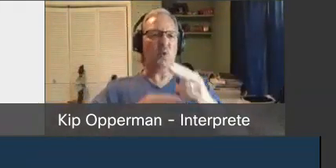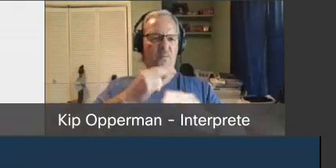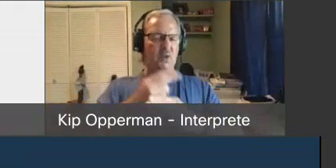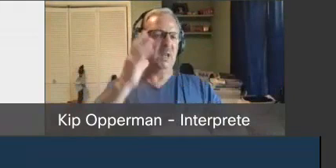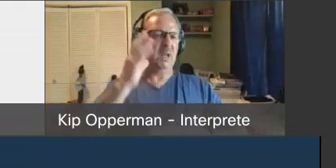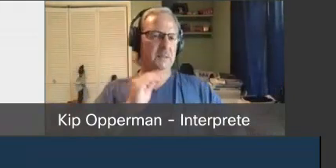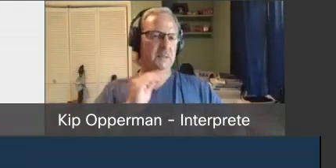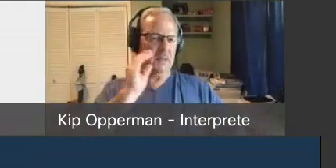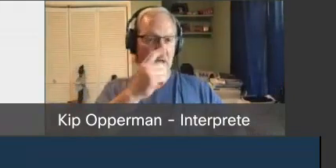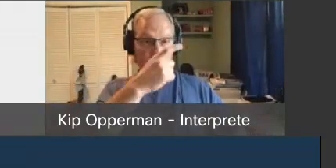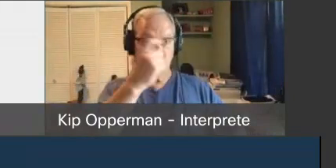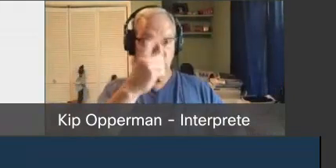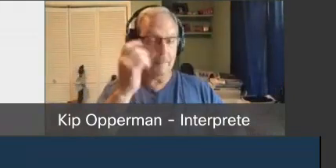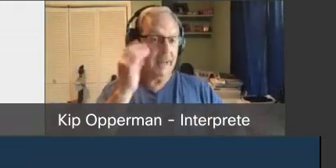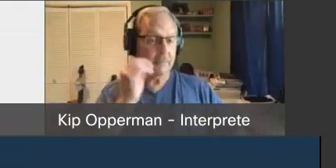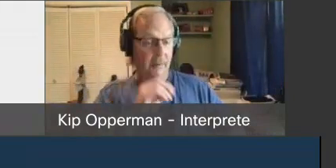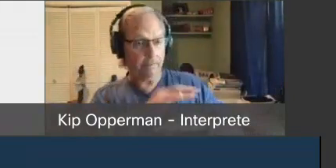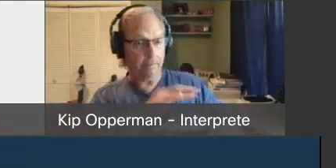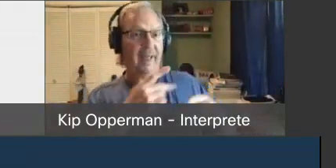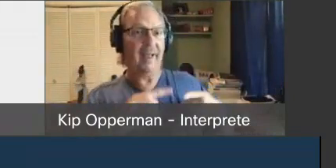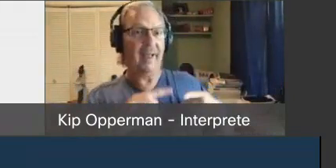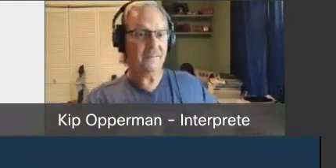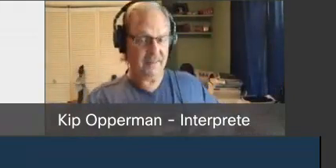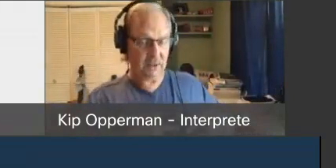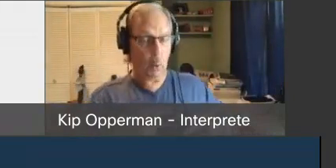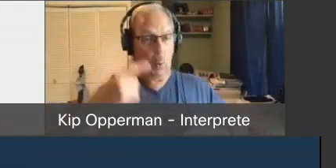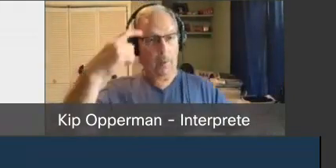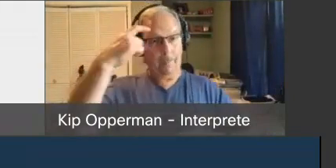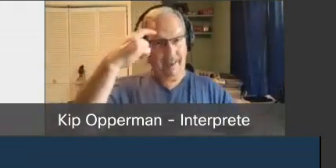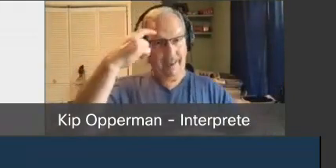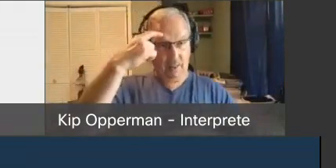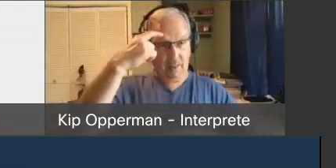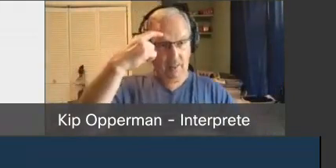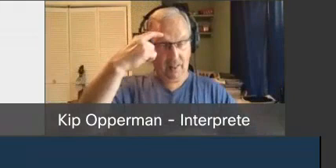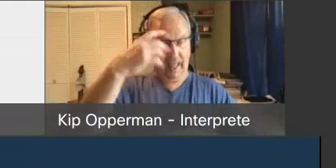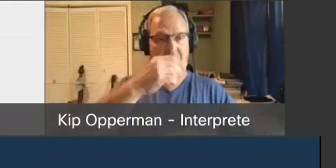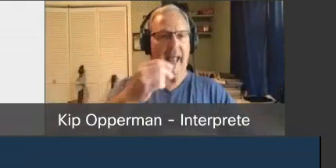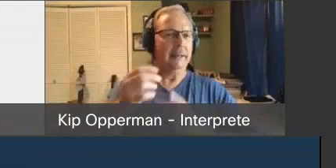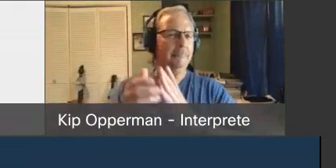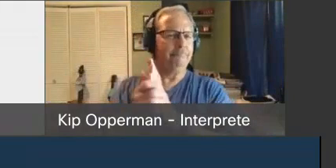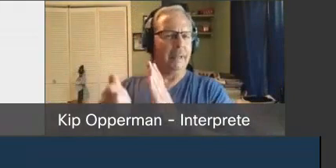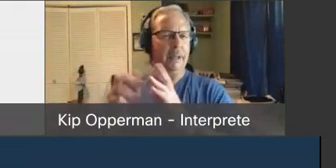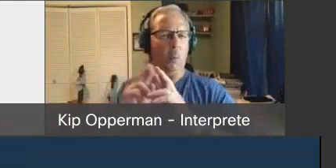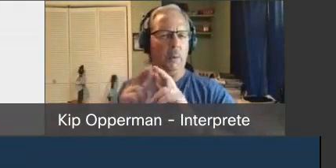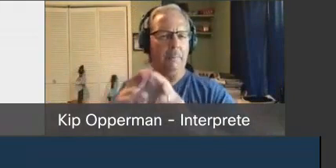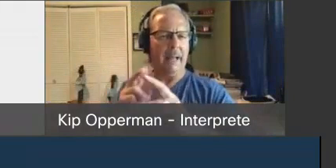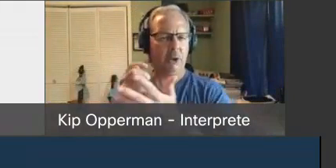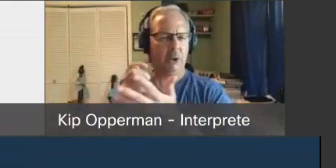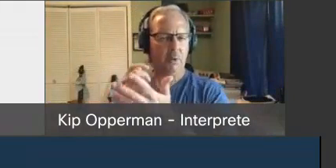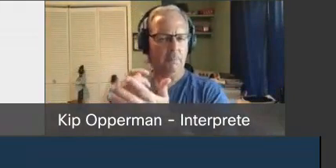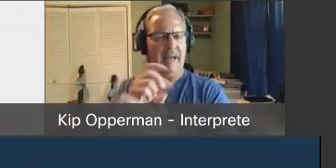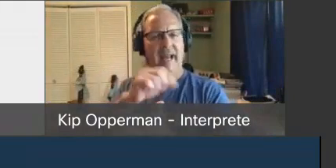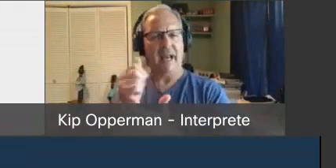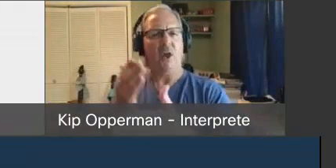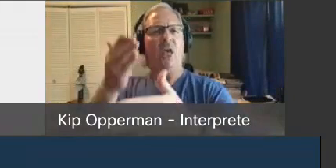Trauma experiences affect the person's physical health, mental health, and ability to respond successfully to treatment and other